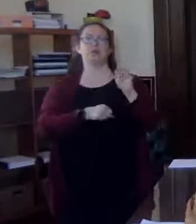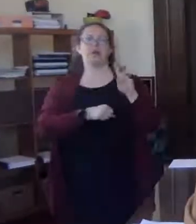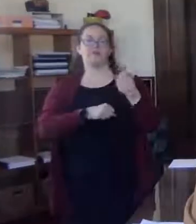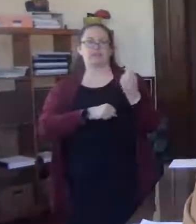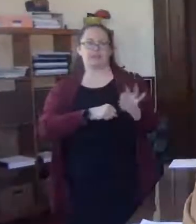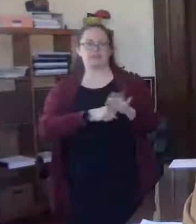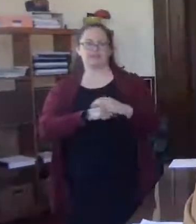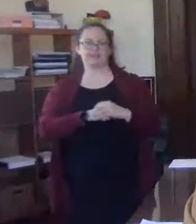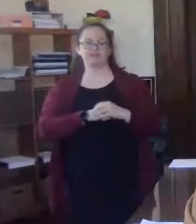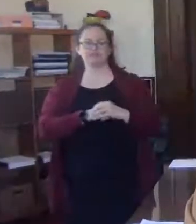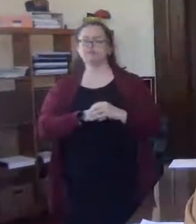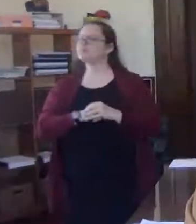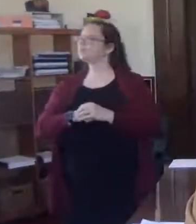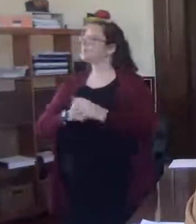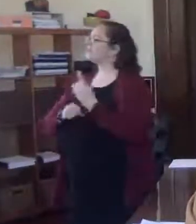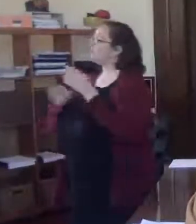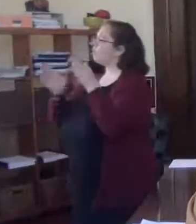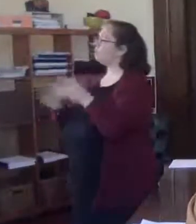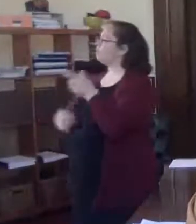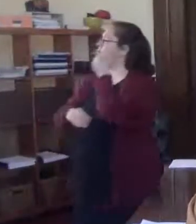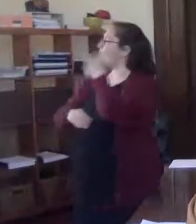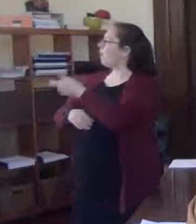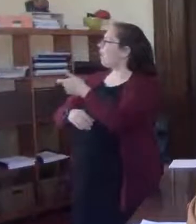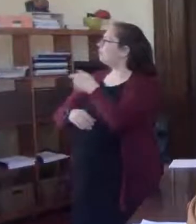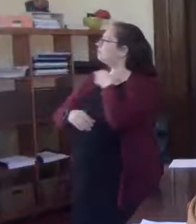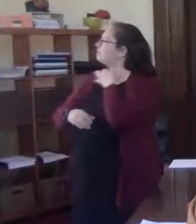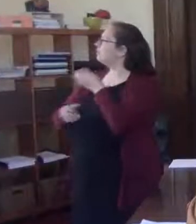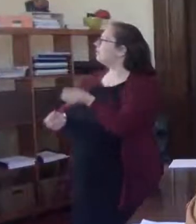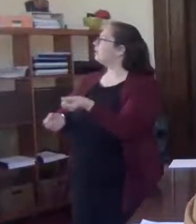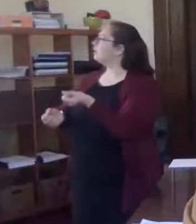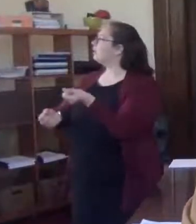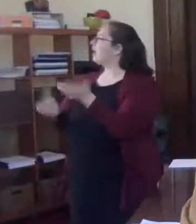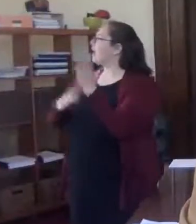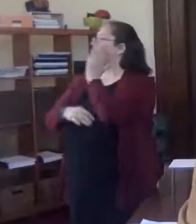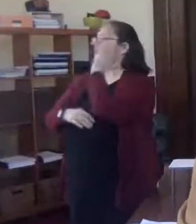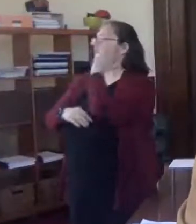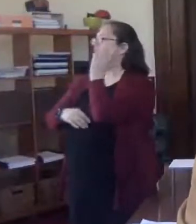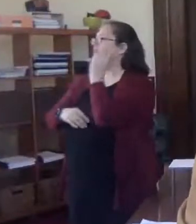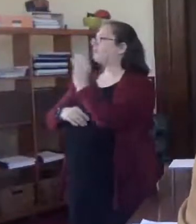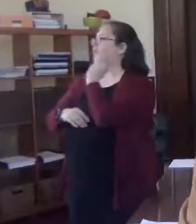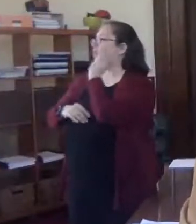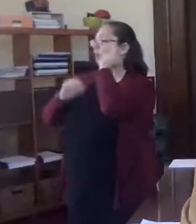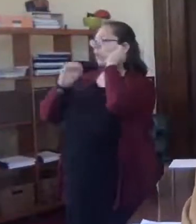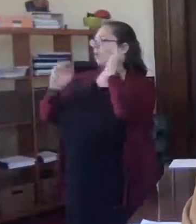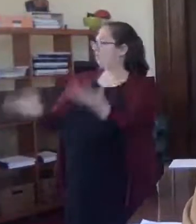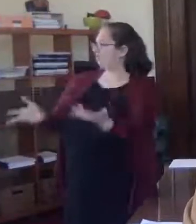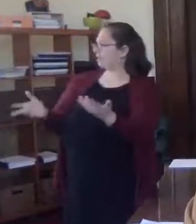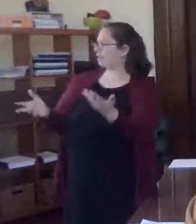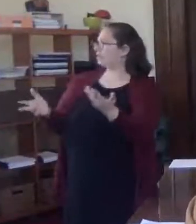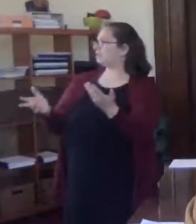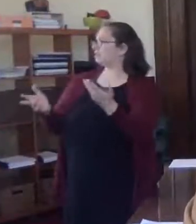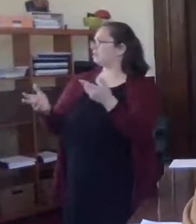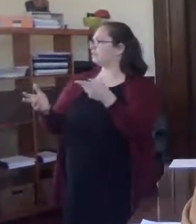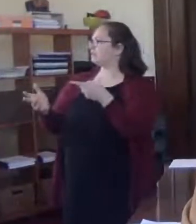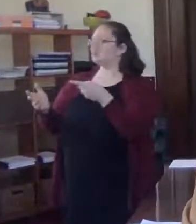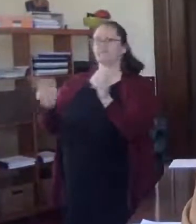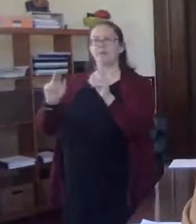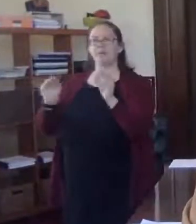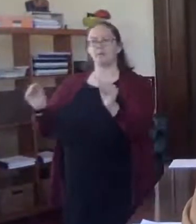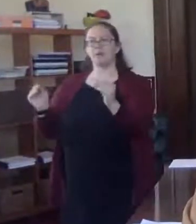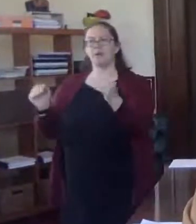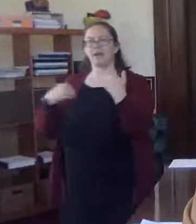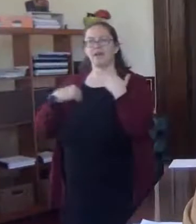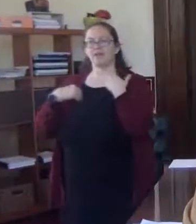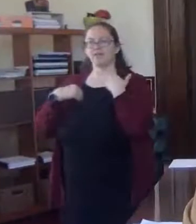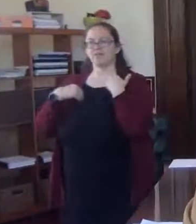One of your viewers is curious how many shelter beds are currently available for unhoused individuals, and